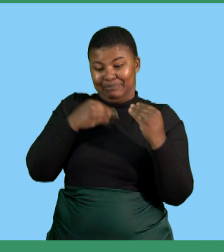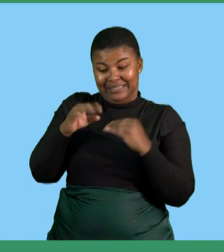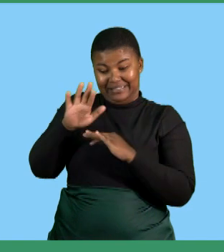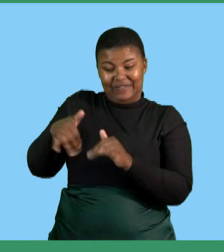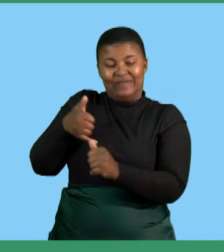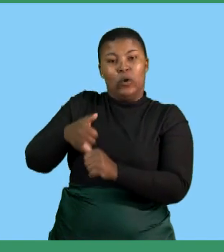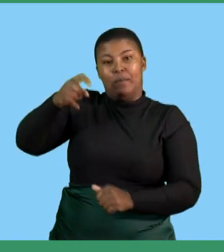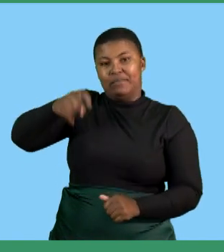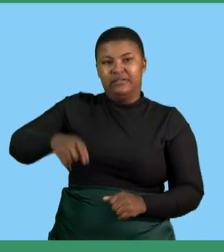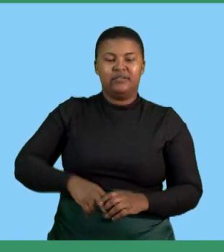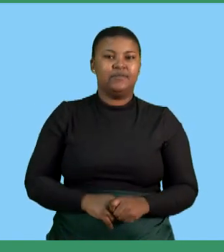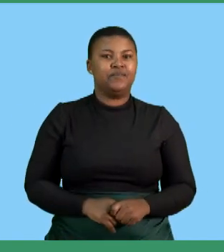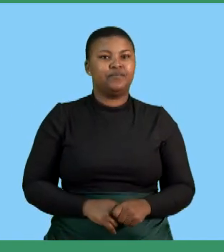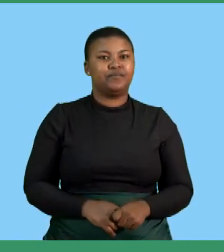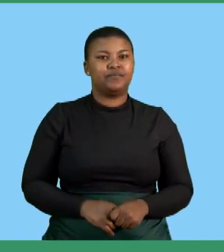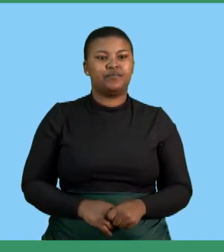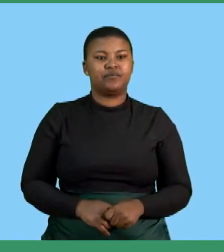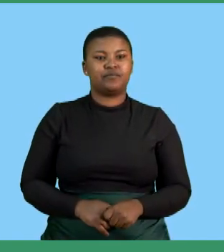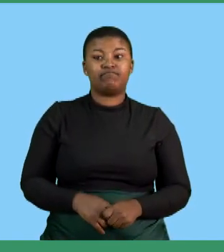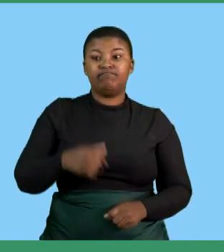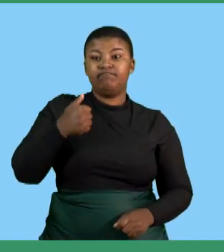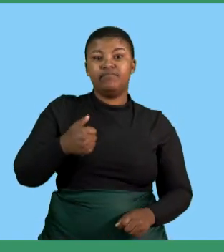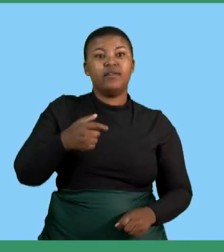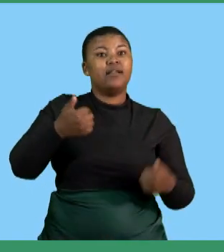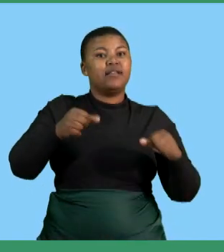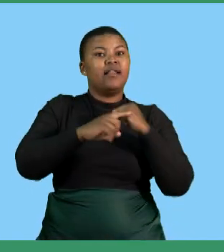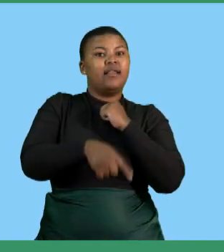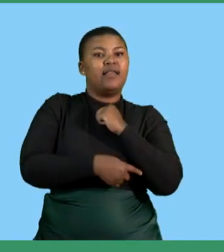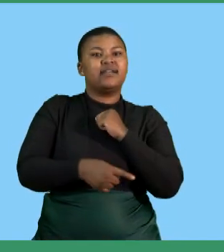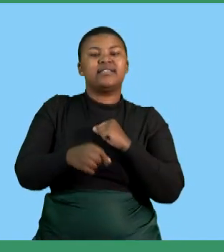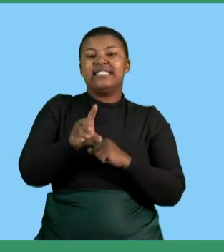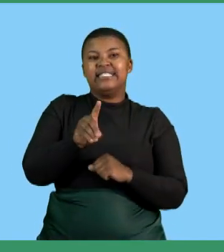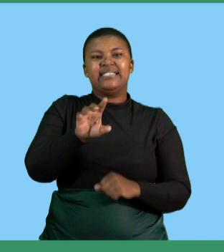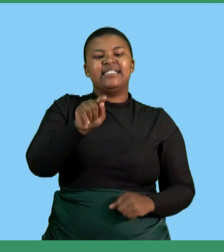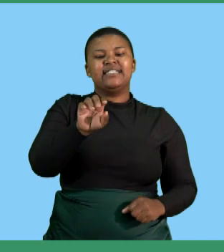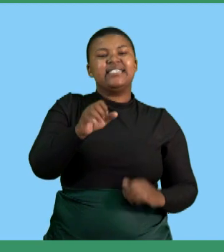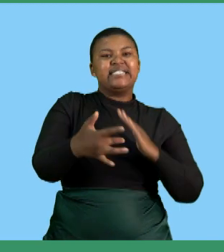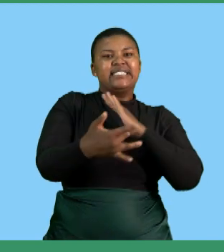implemented that your business must adhere to. All right, then last one,